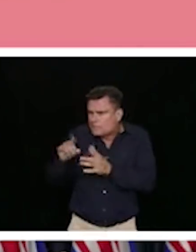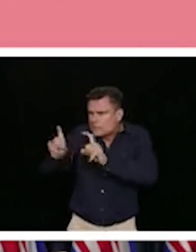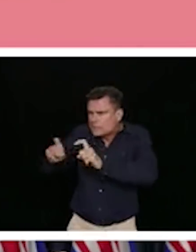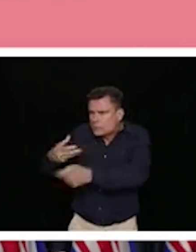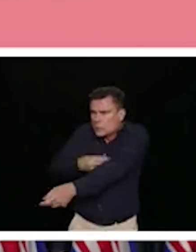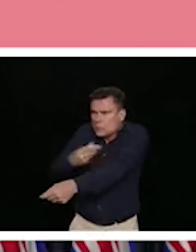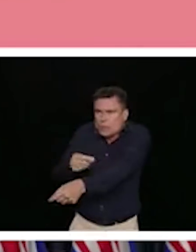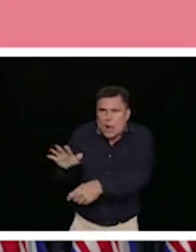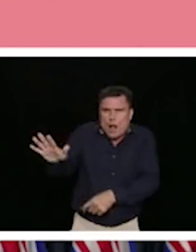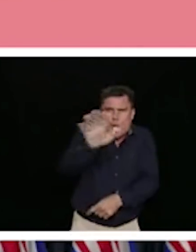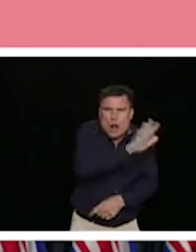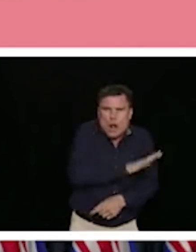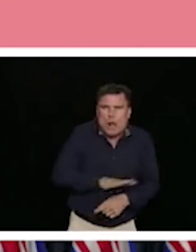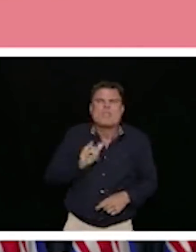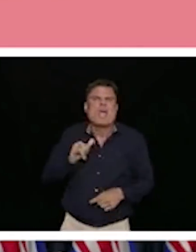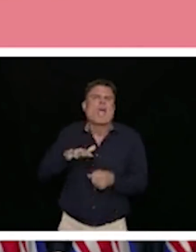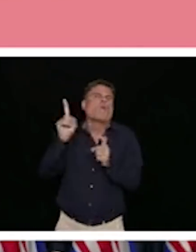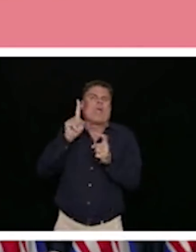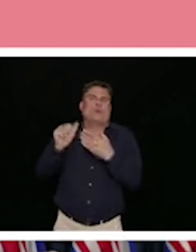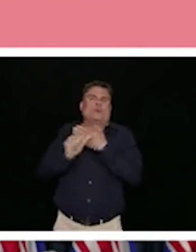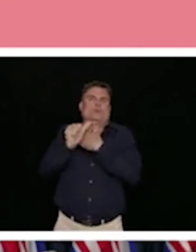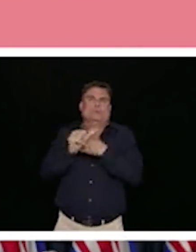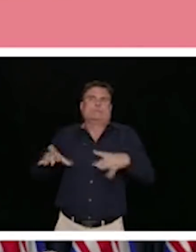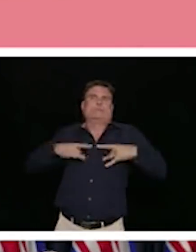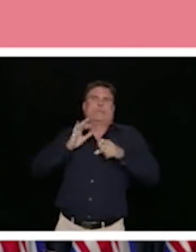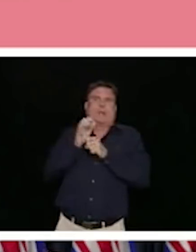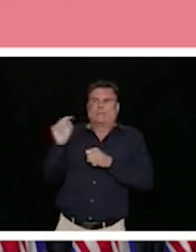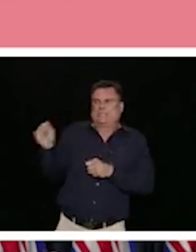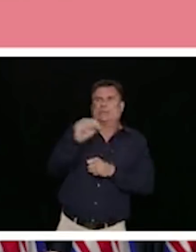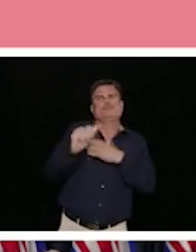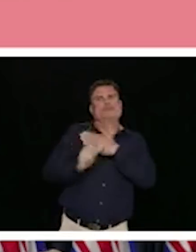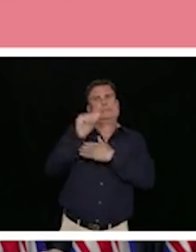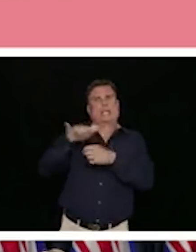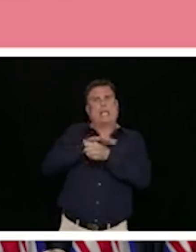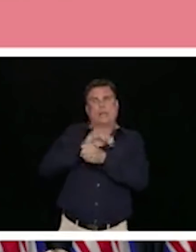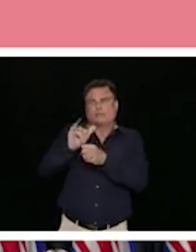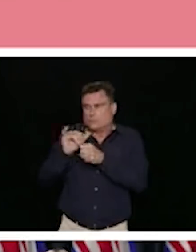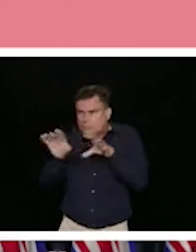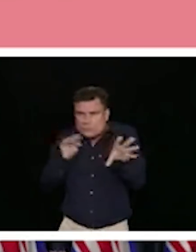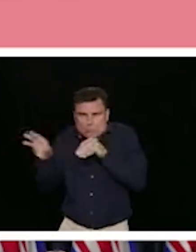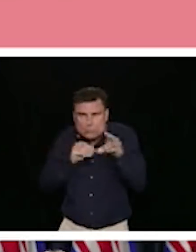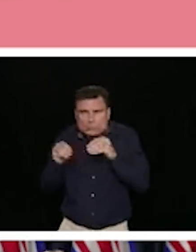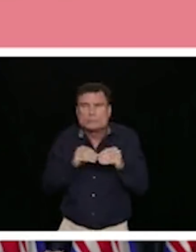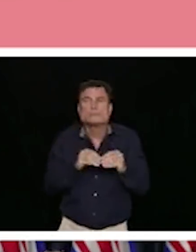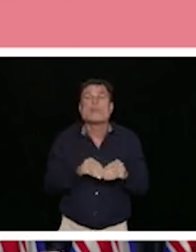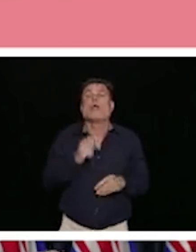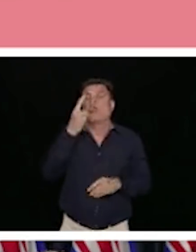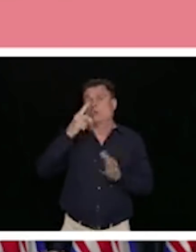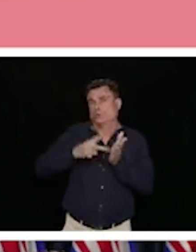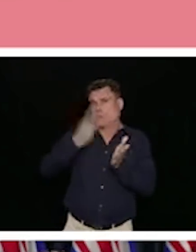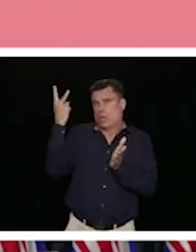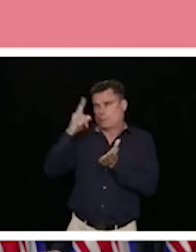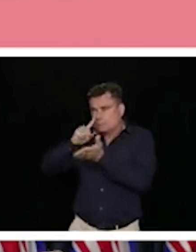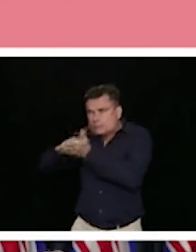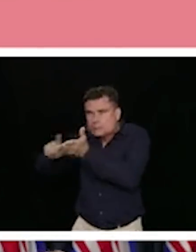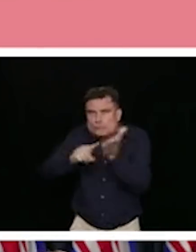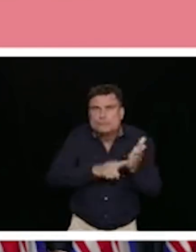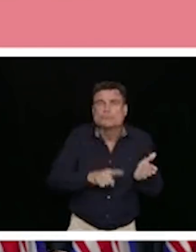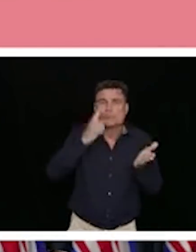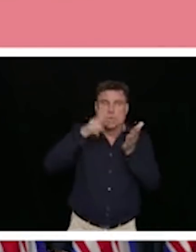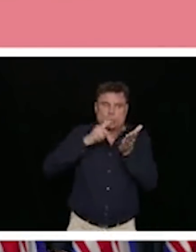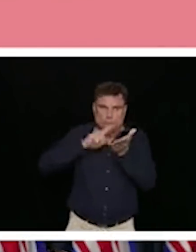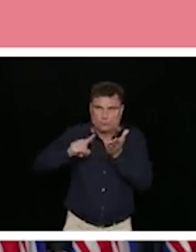our lab there, and a team at both BC CDC and UBC. As